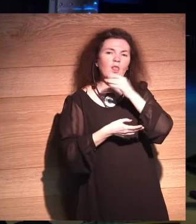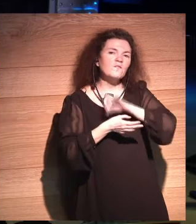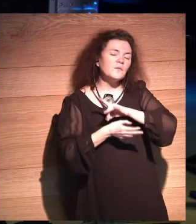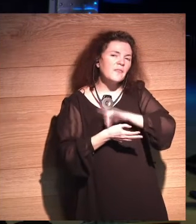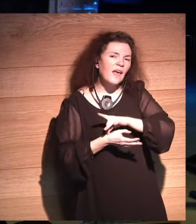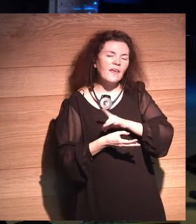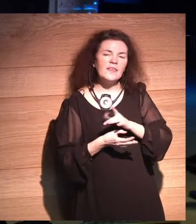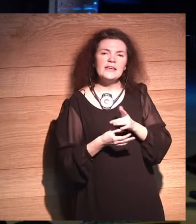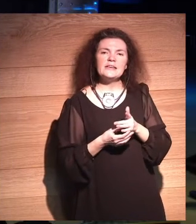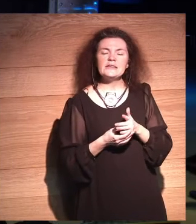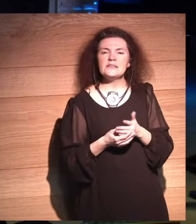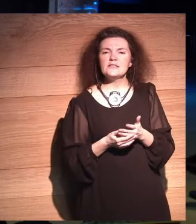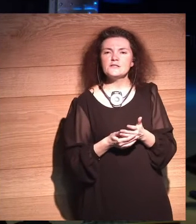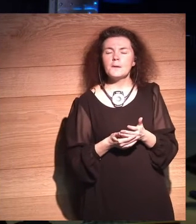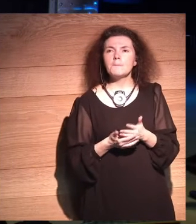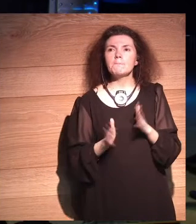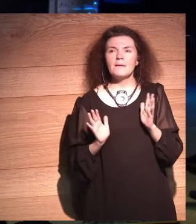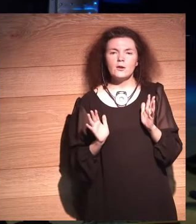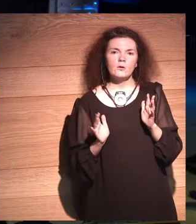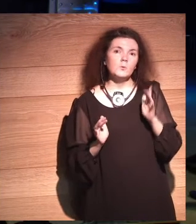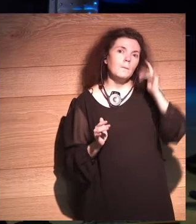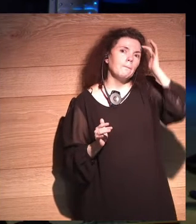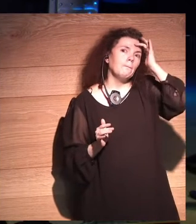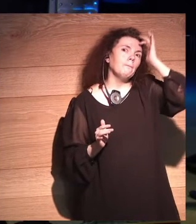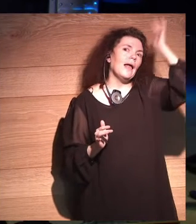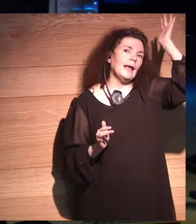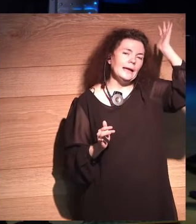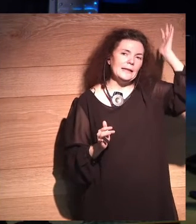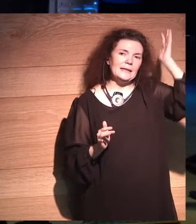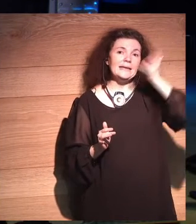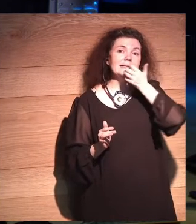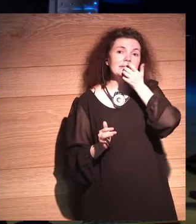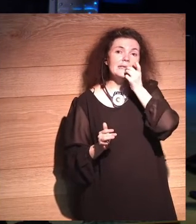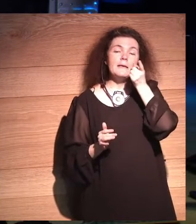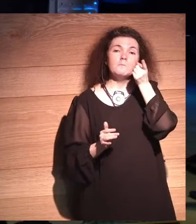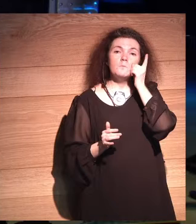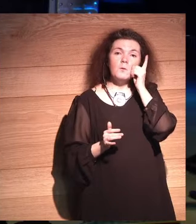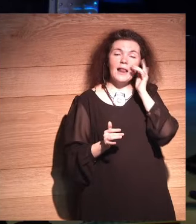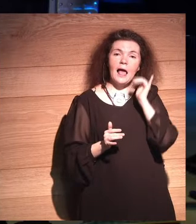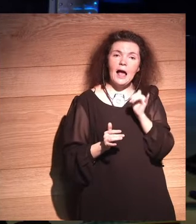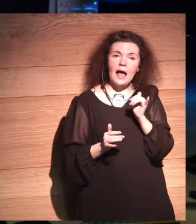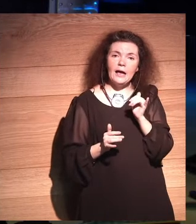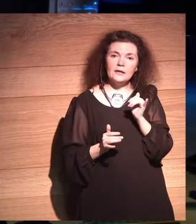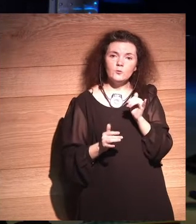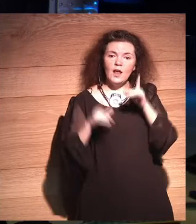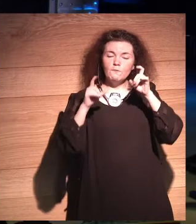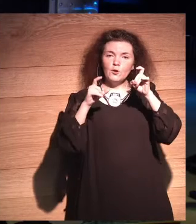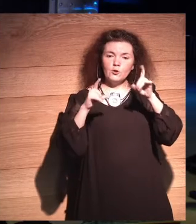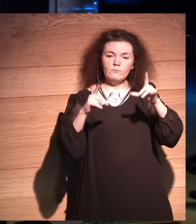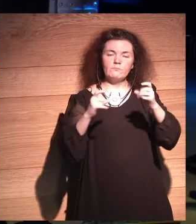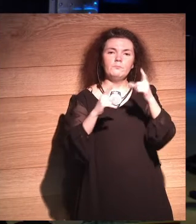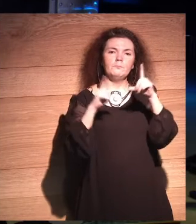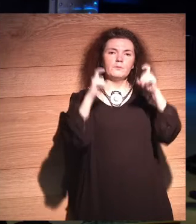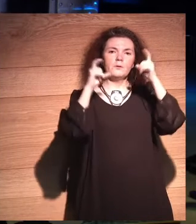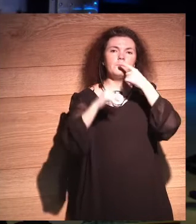and predict who's gay, who look at photos or will look at tweets or will look at information and make judgments about us. And lest you think